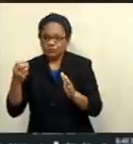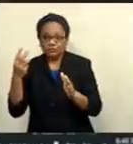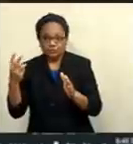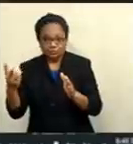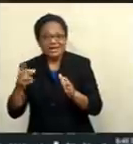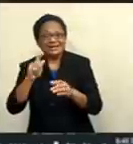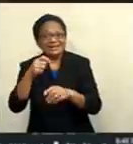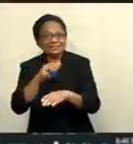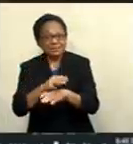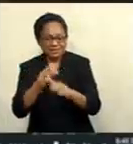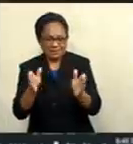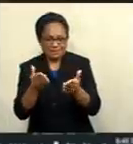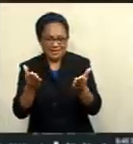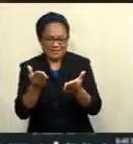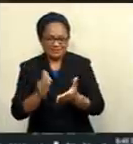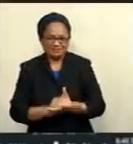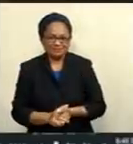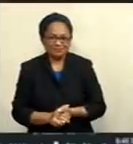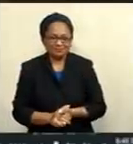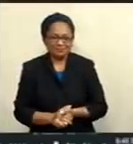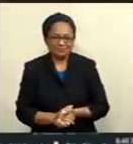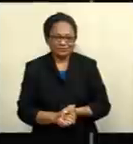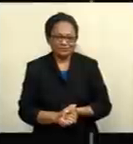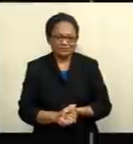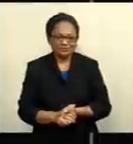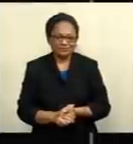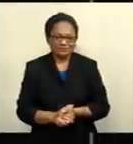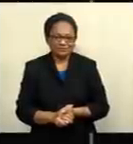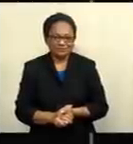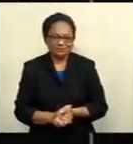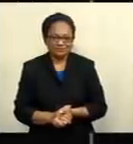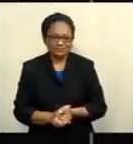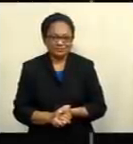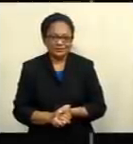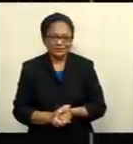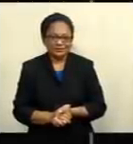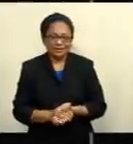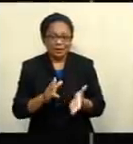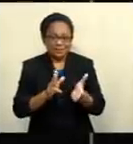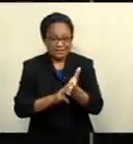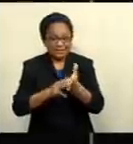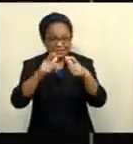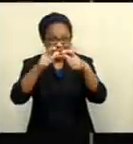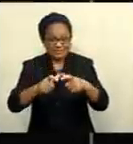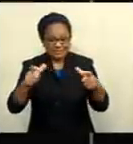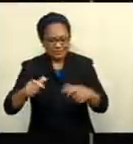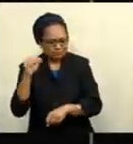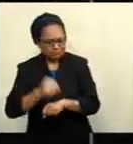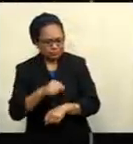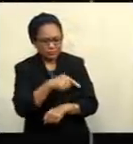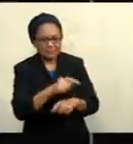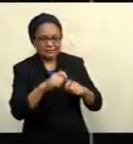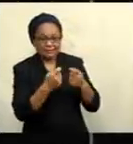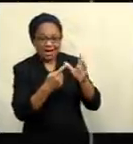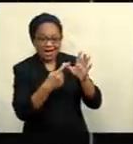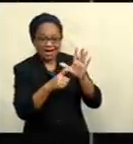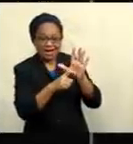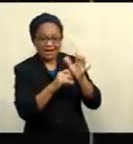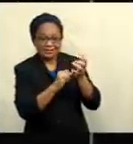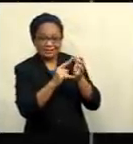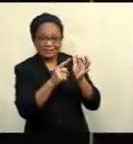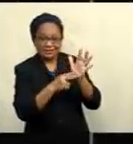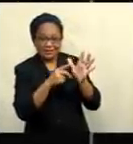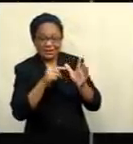month. Venina Rakautonga, FBC Sports. Manchester City thumped 10-man Arsenal 5-0 in their Premier